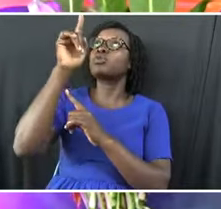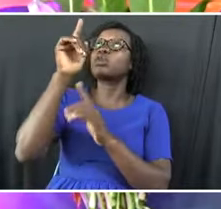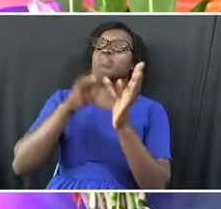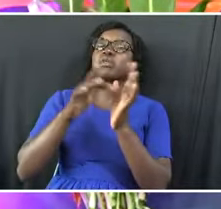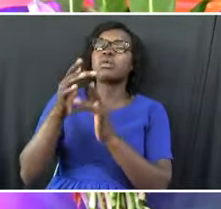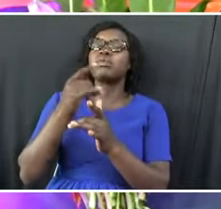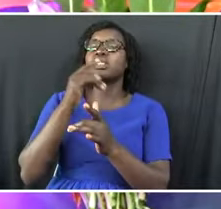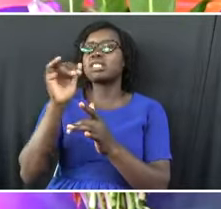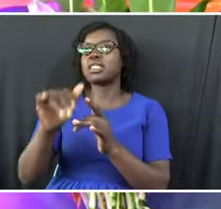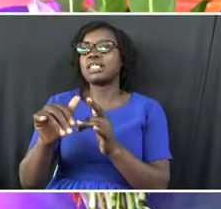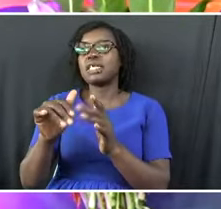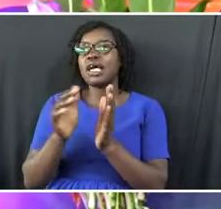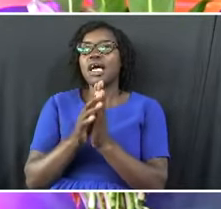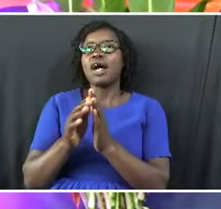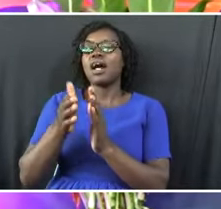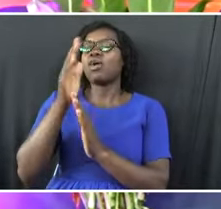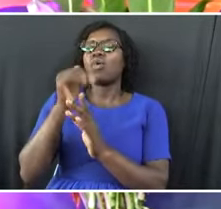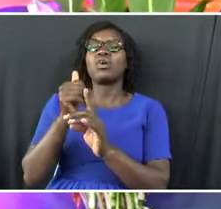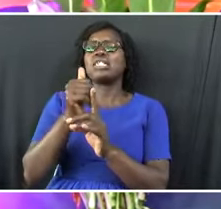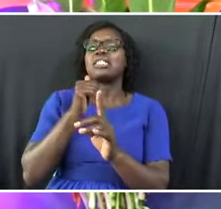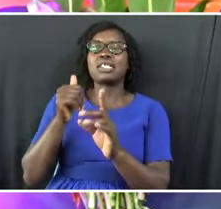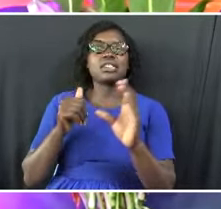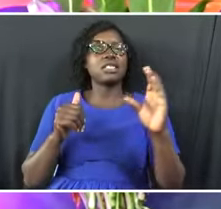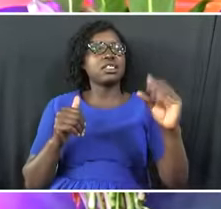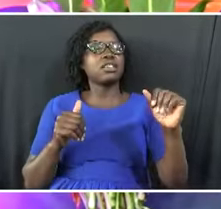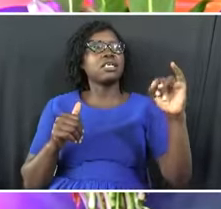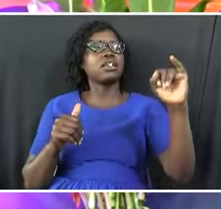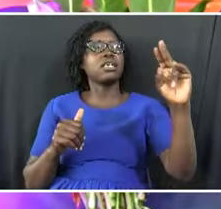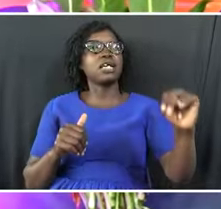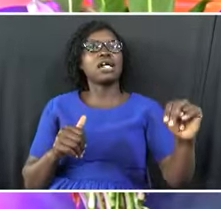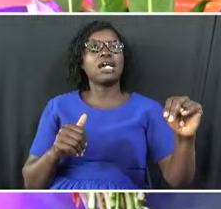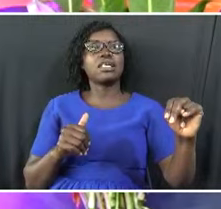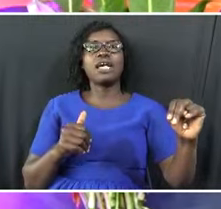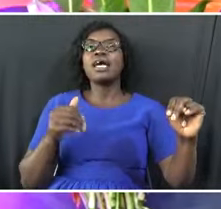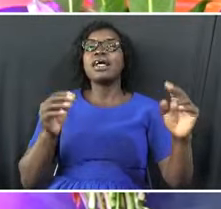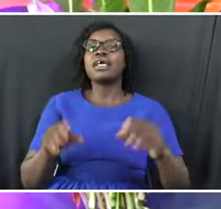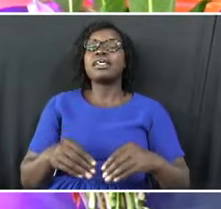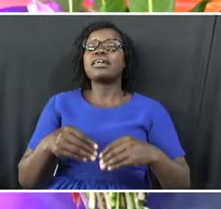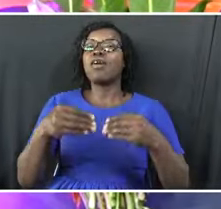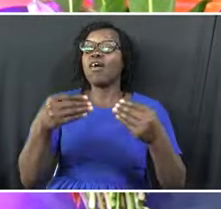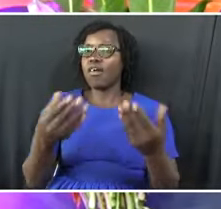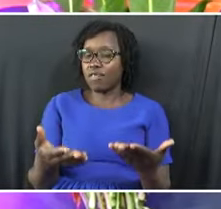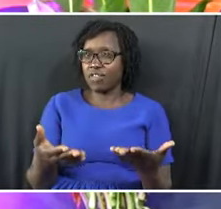God rejected Cain. Bible says that Cain gave the offering